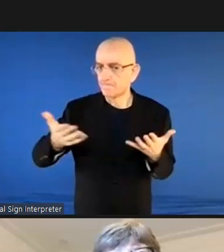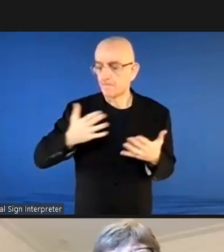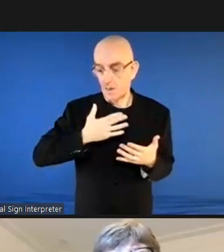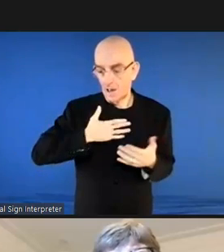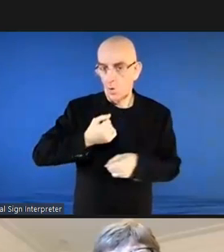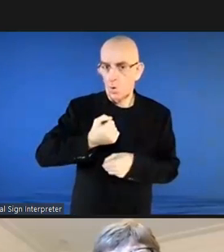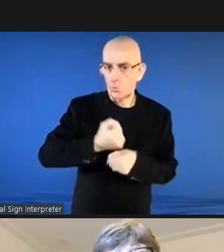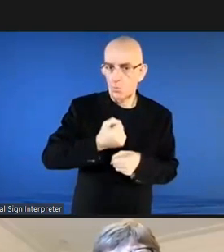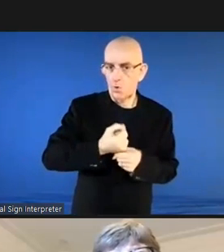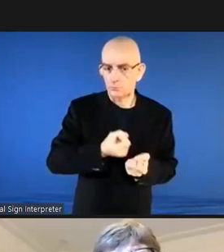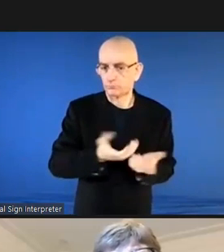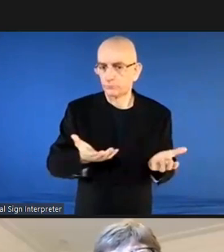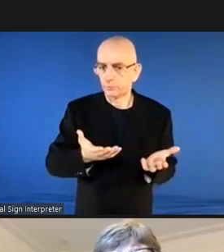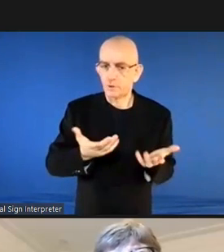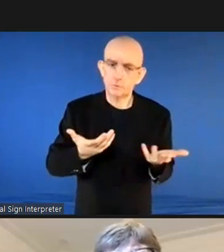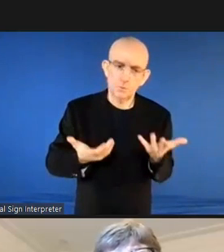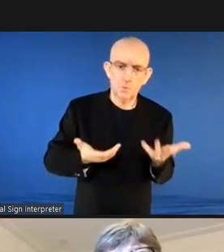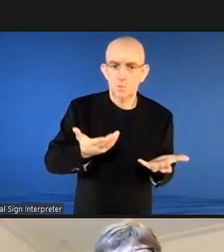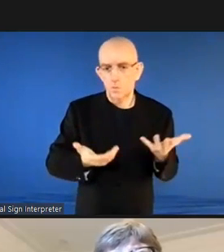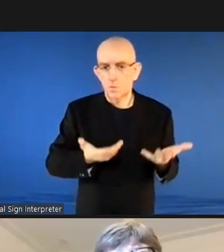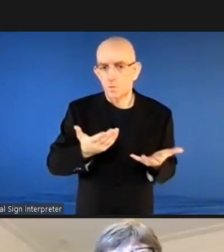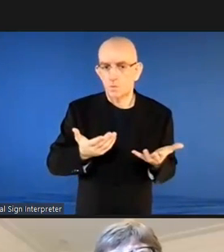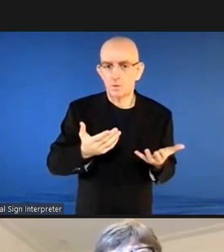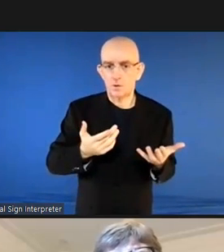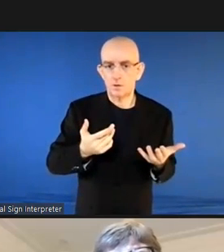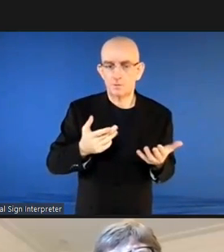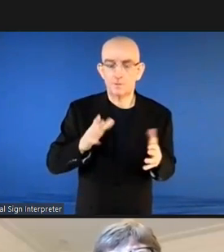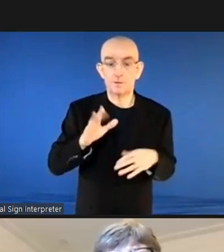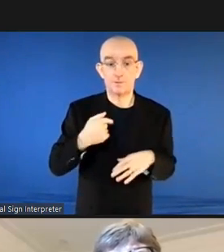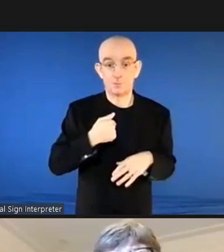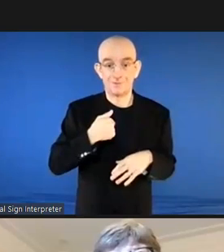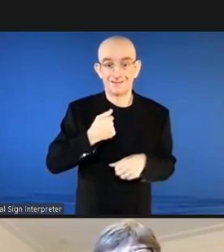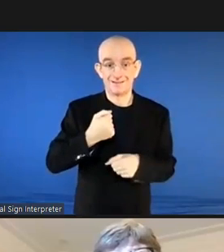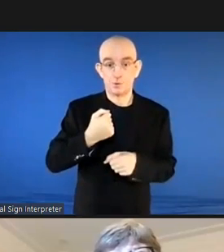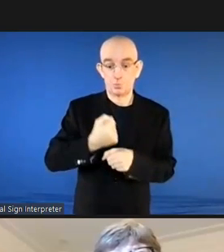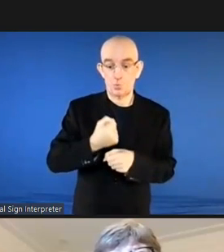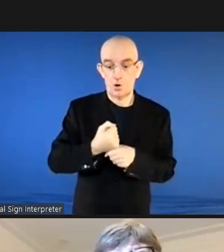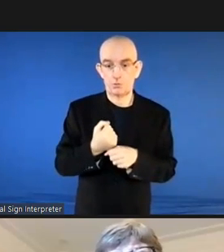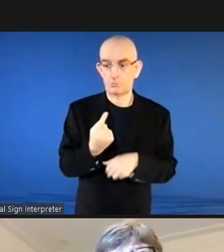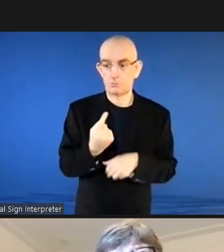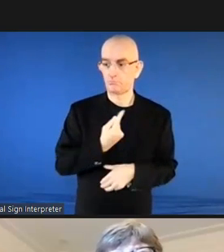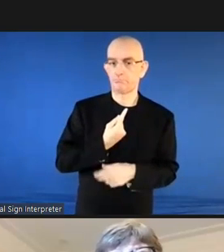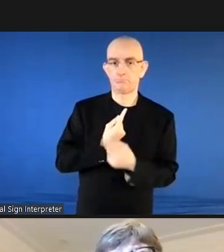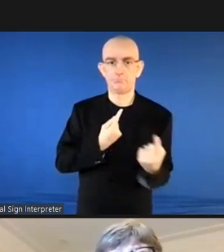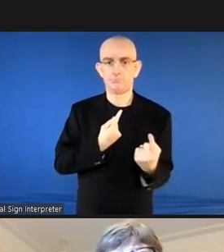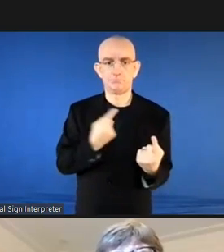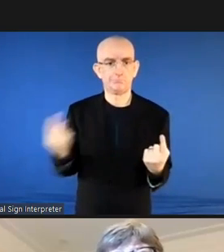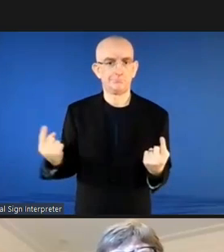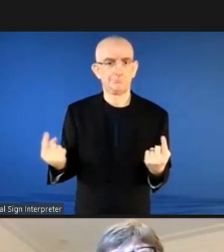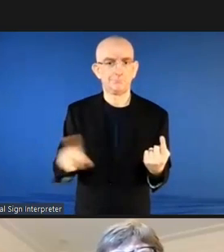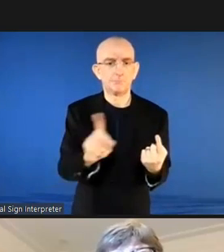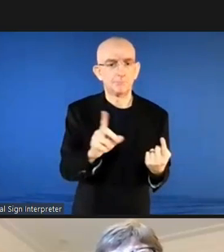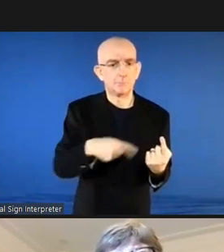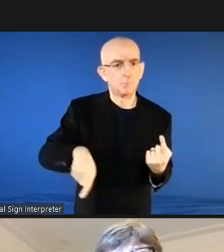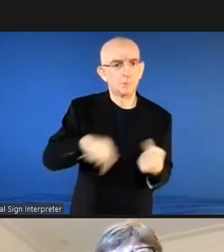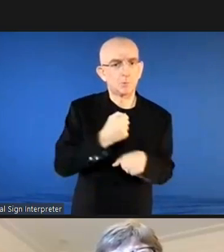we're not working in isolation. We all have to work together to make this happen. And you know, we hope